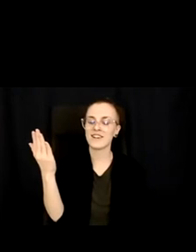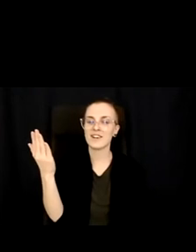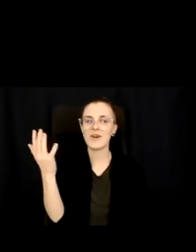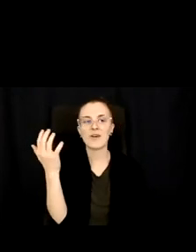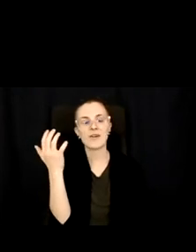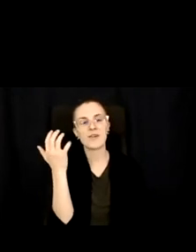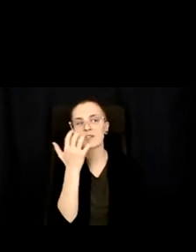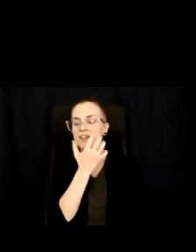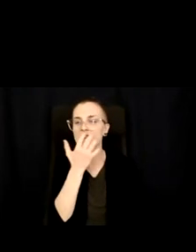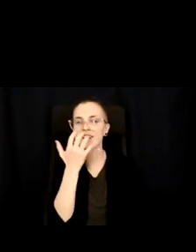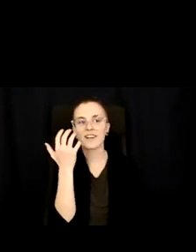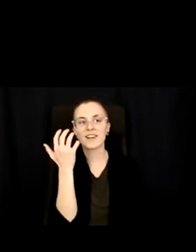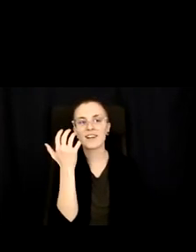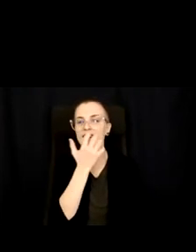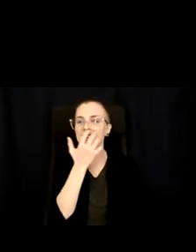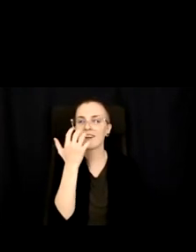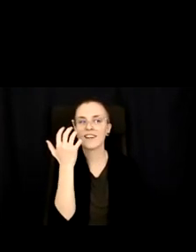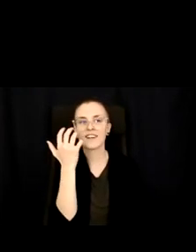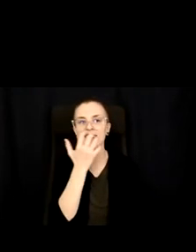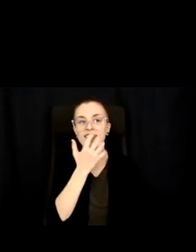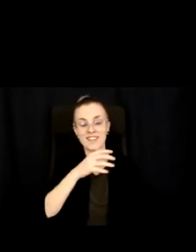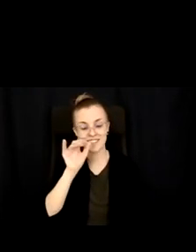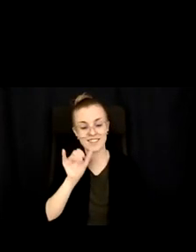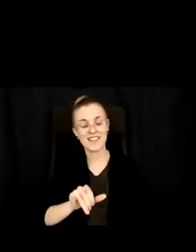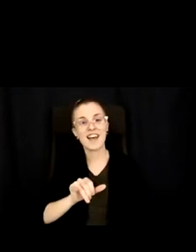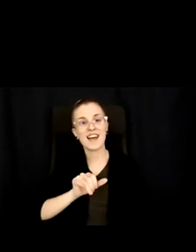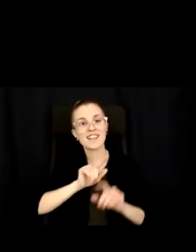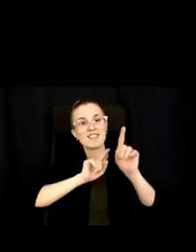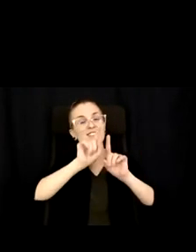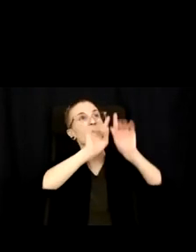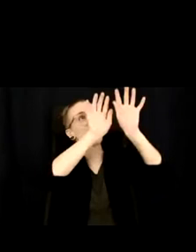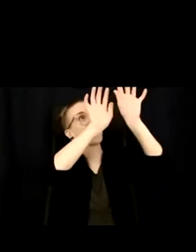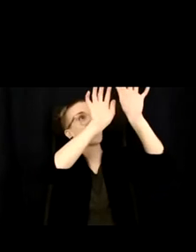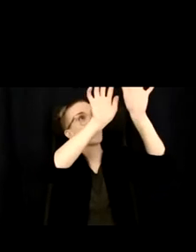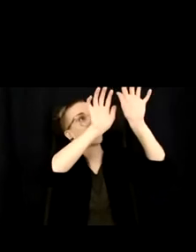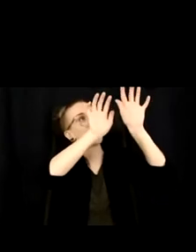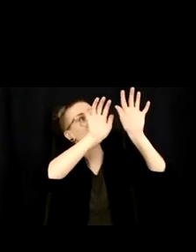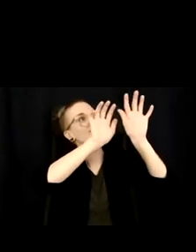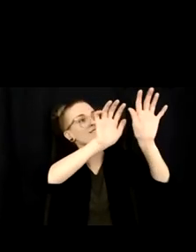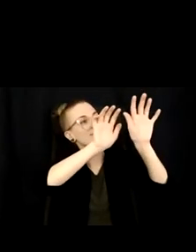there. Oh, say does that